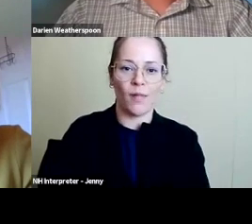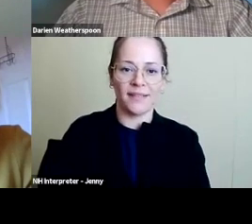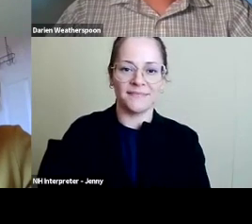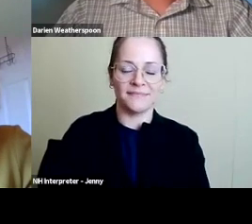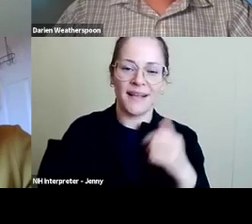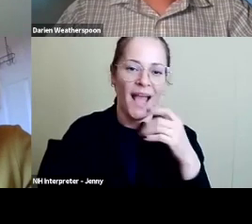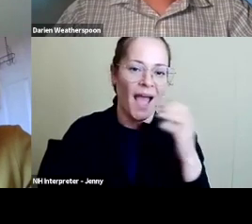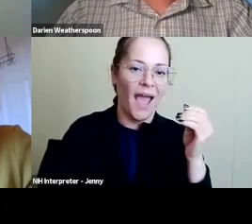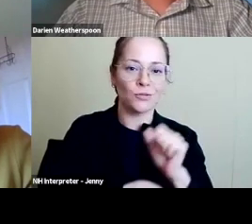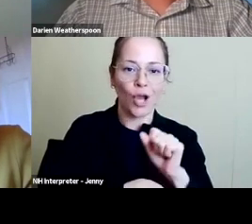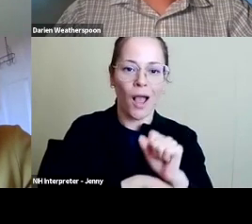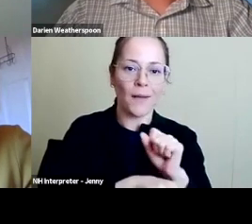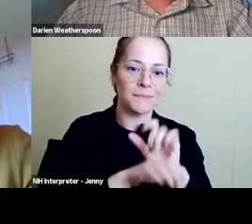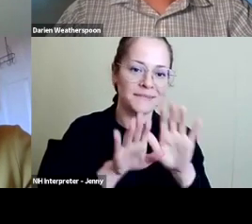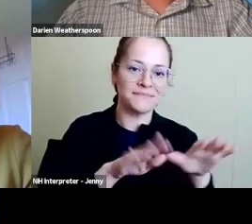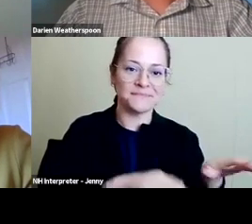job nowadays.